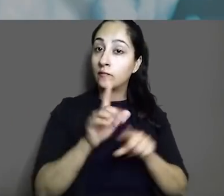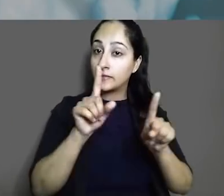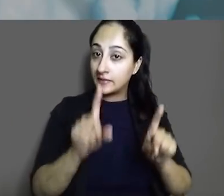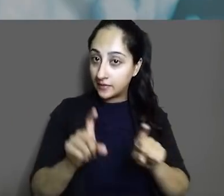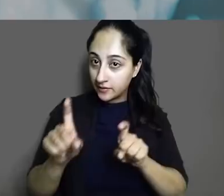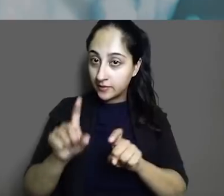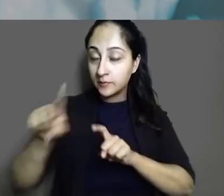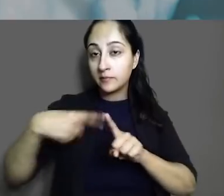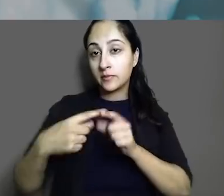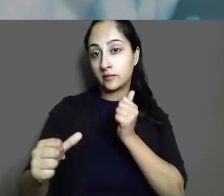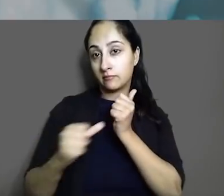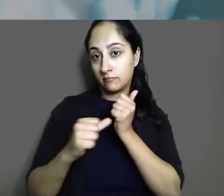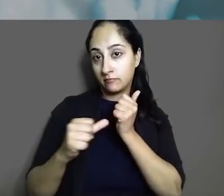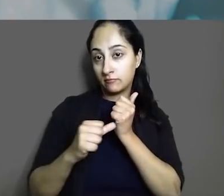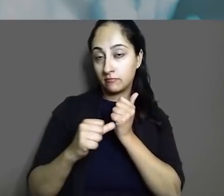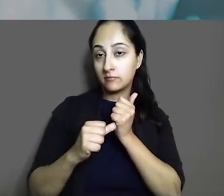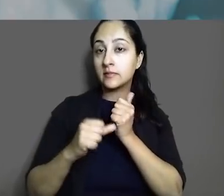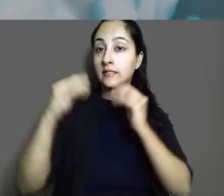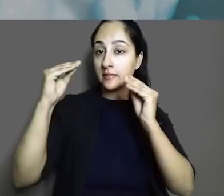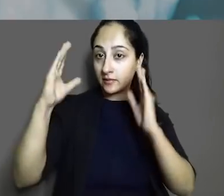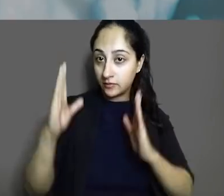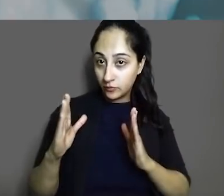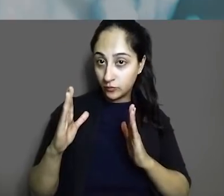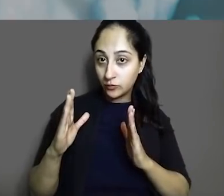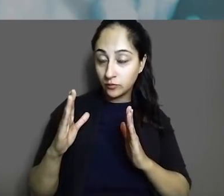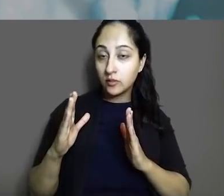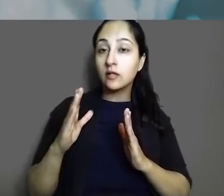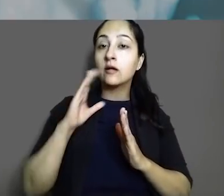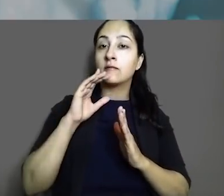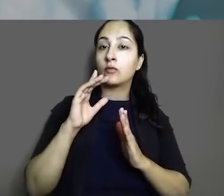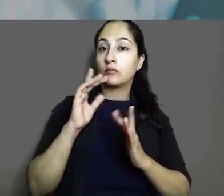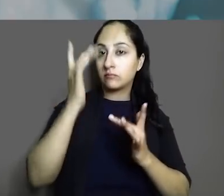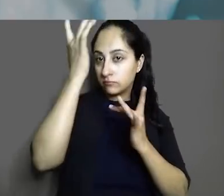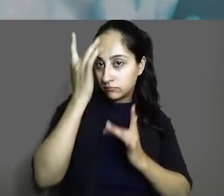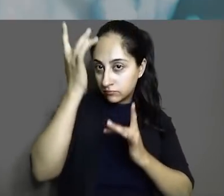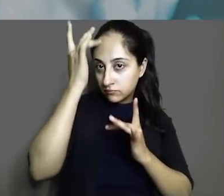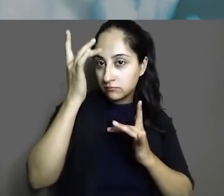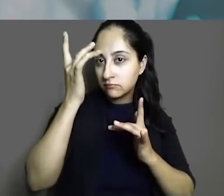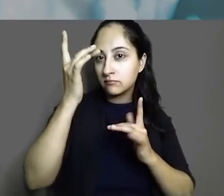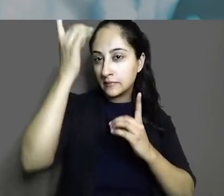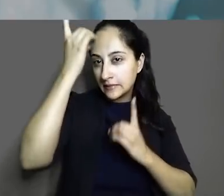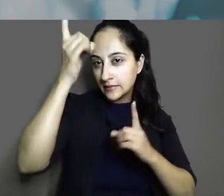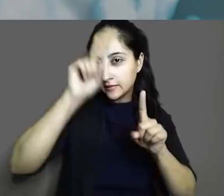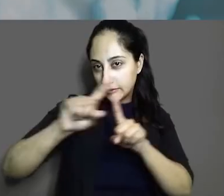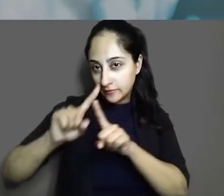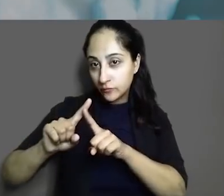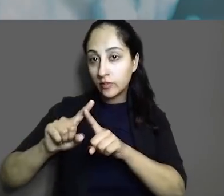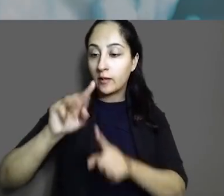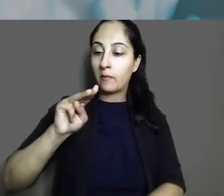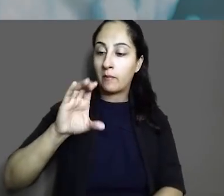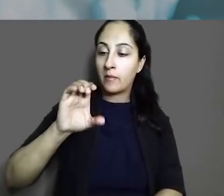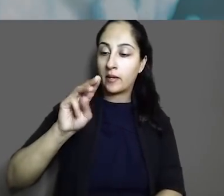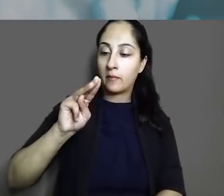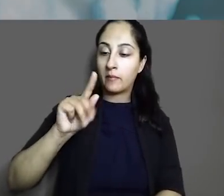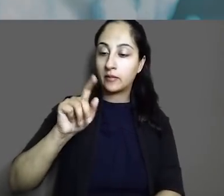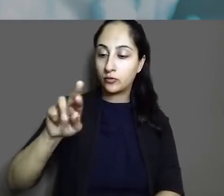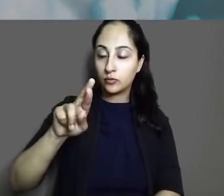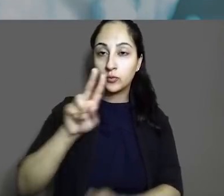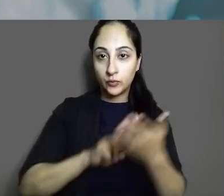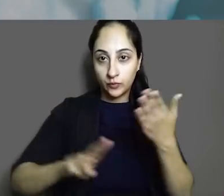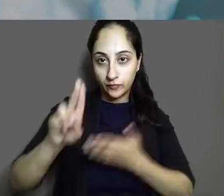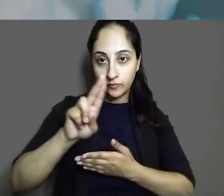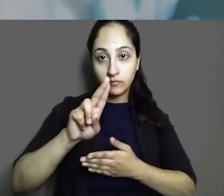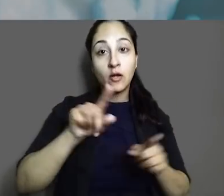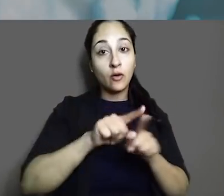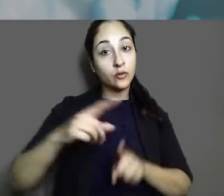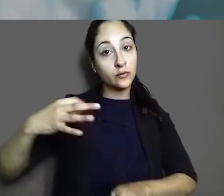for COVID-19 and is an assistant adjunct clinical professor in infectious diseases at McMaster University.